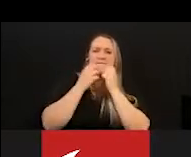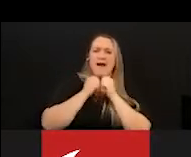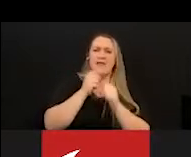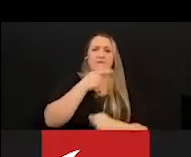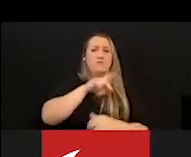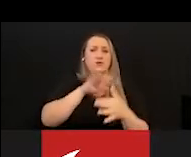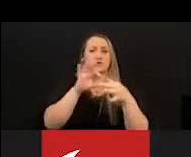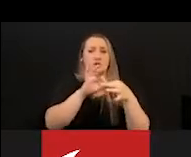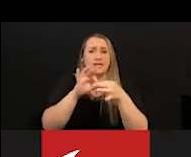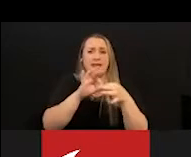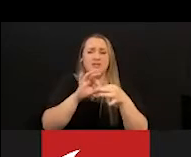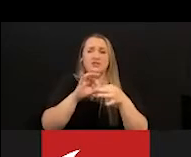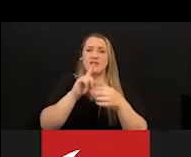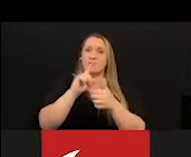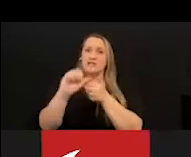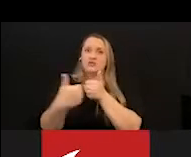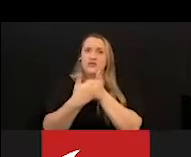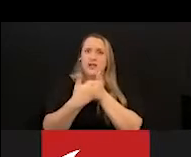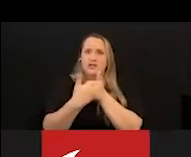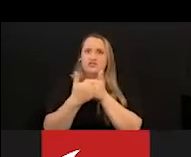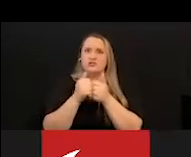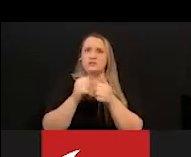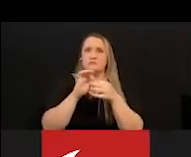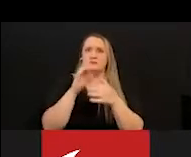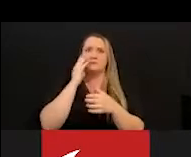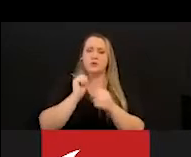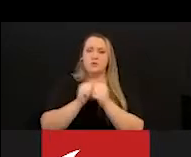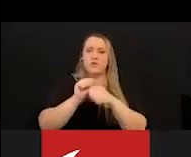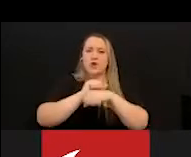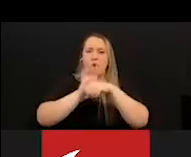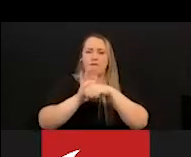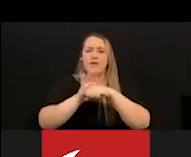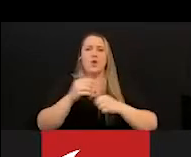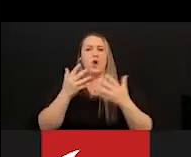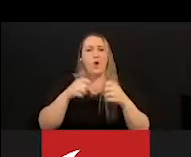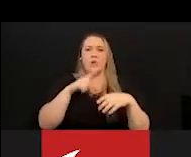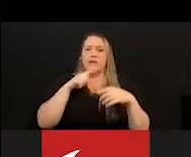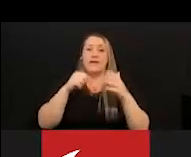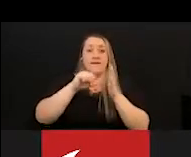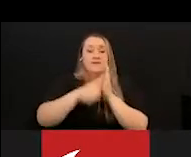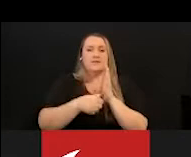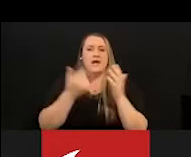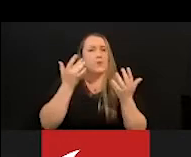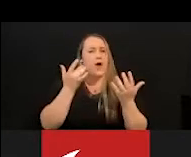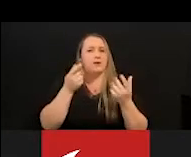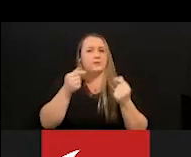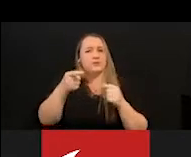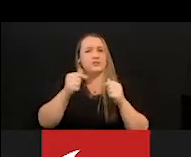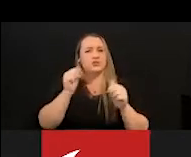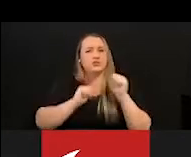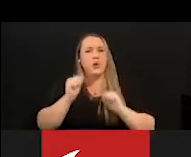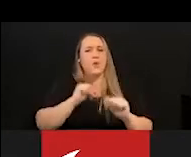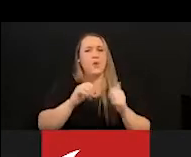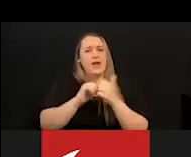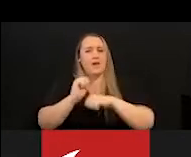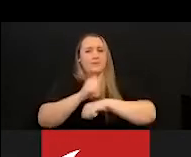and challenges of COVID. And it also highlights why we wanted to do this show and how it came to be. So this year,